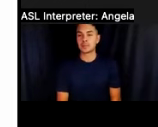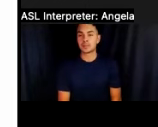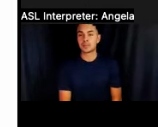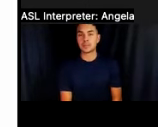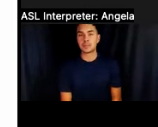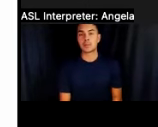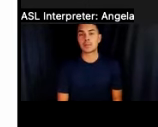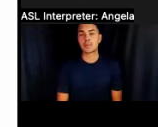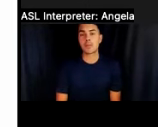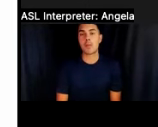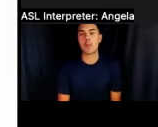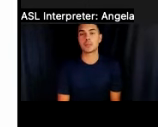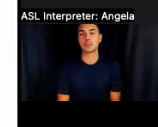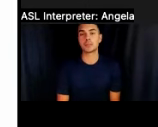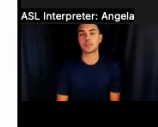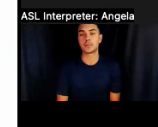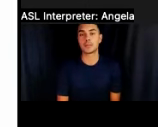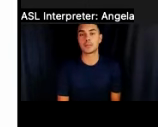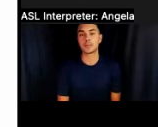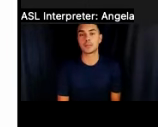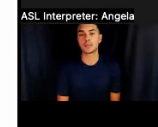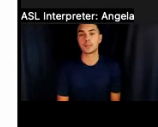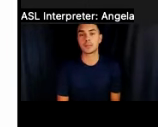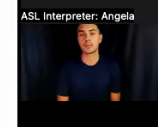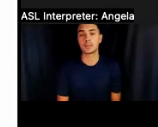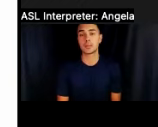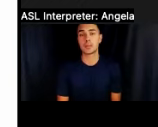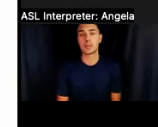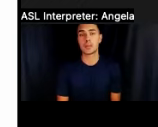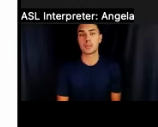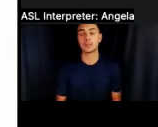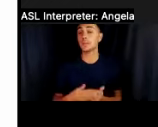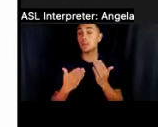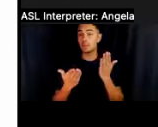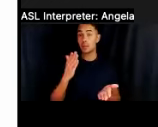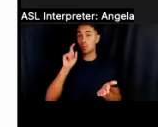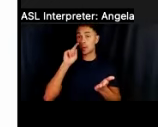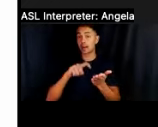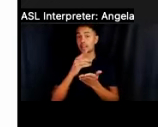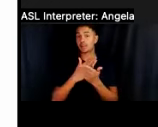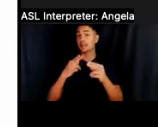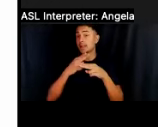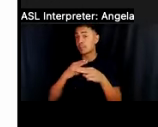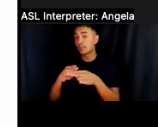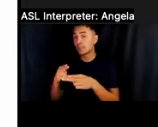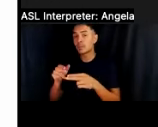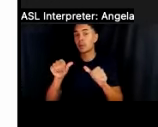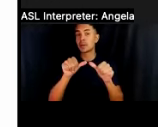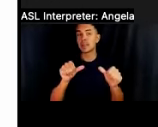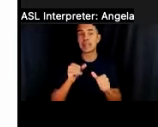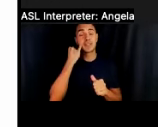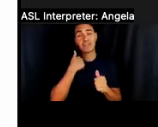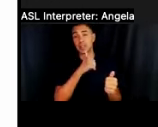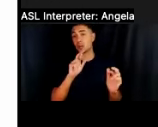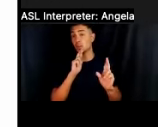You may recognize some names. some faces. If you have any reactions to it, feel